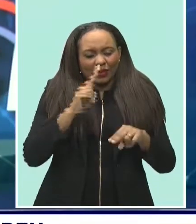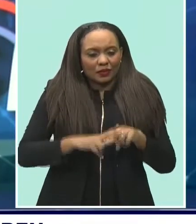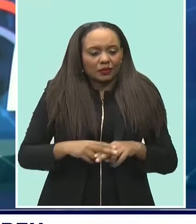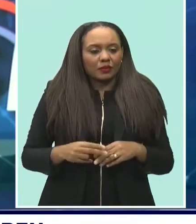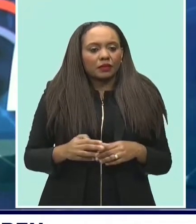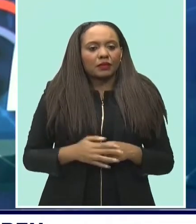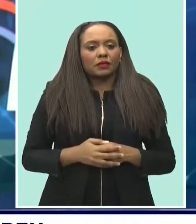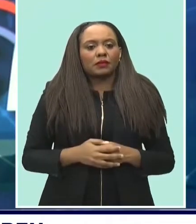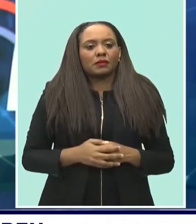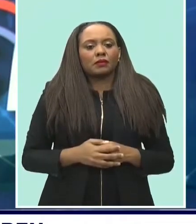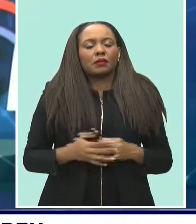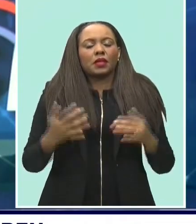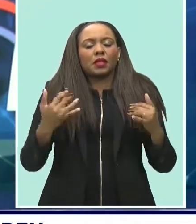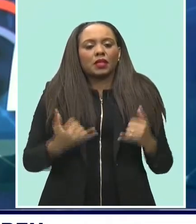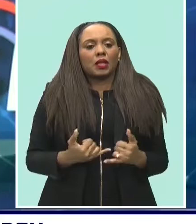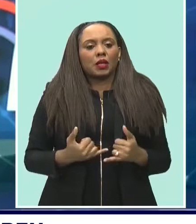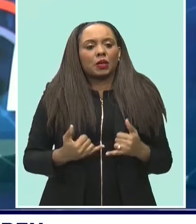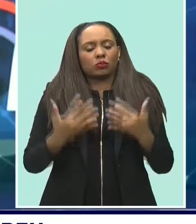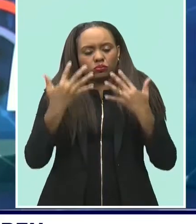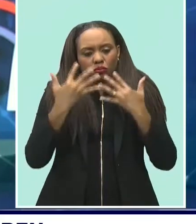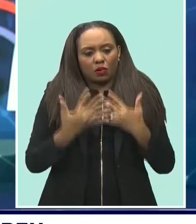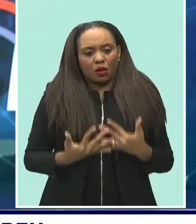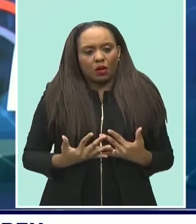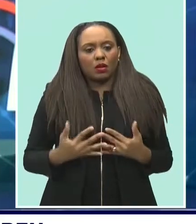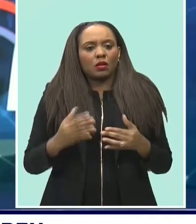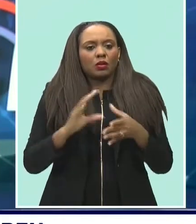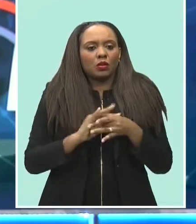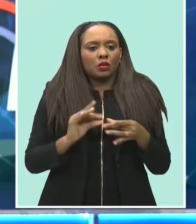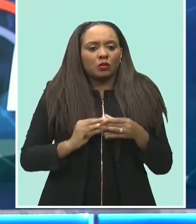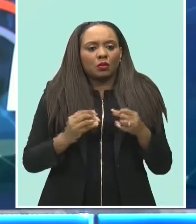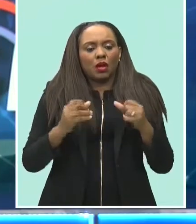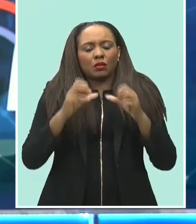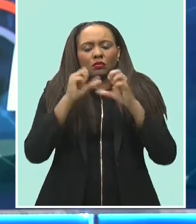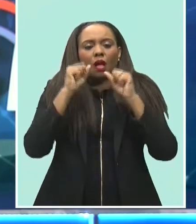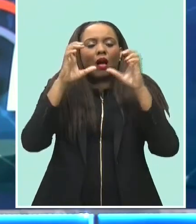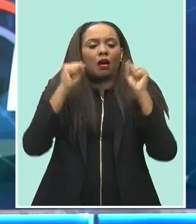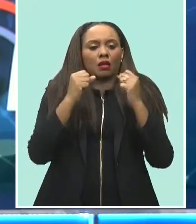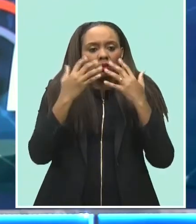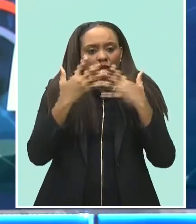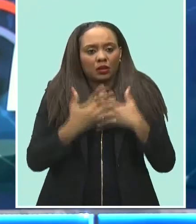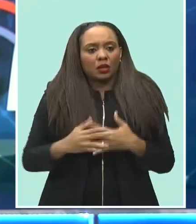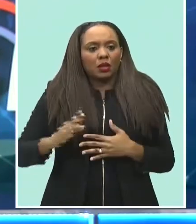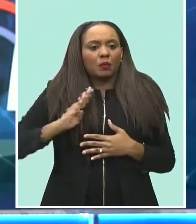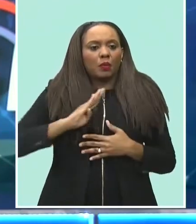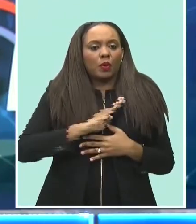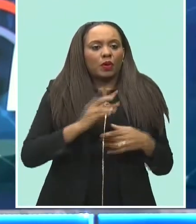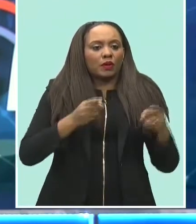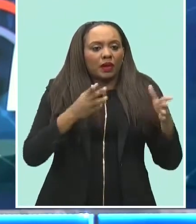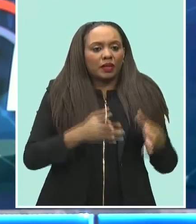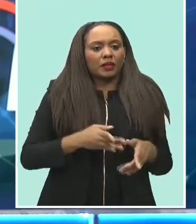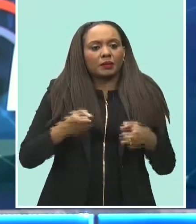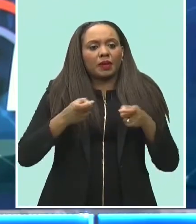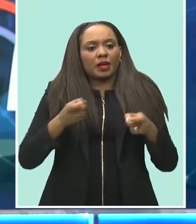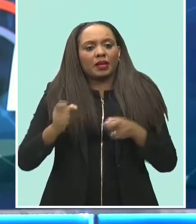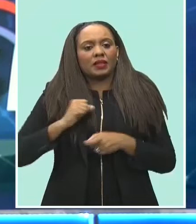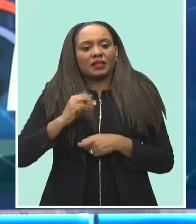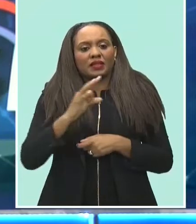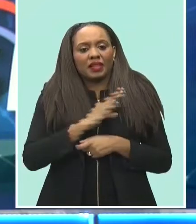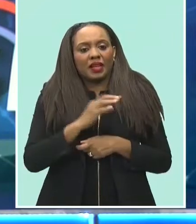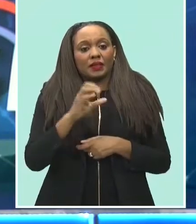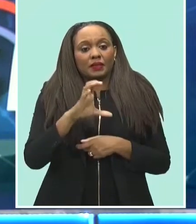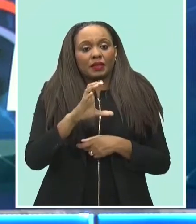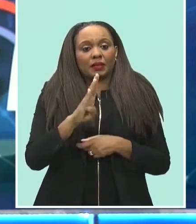Well, now to this story. It was with shock and sadness that the Board of Directors, management and staff of the Caribbean